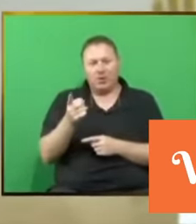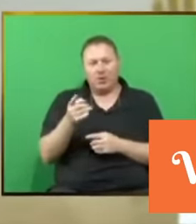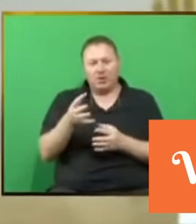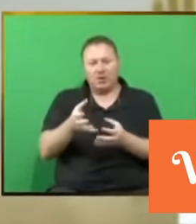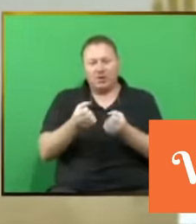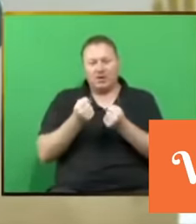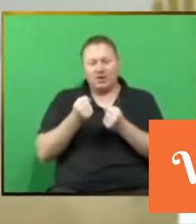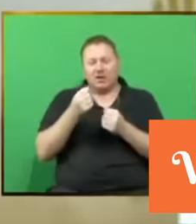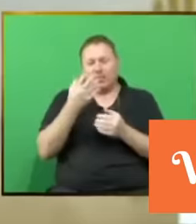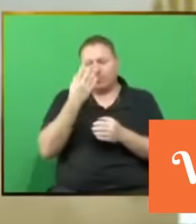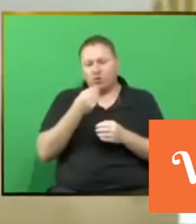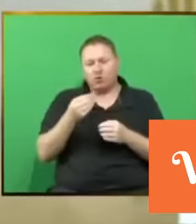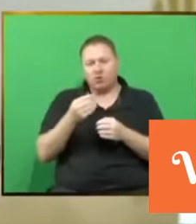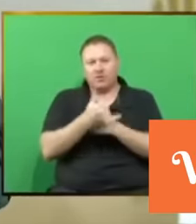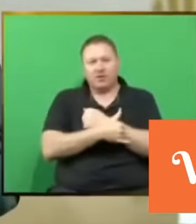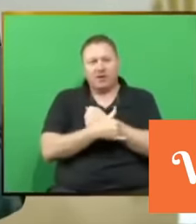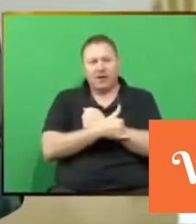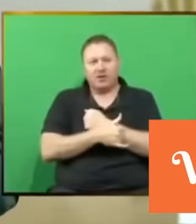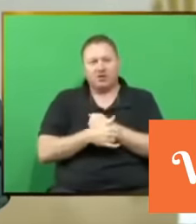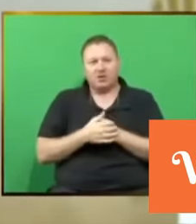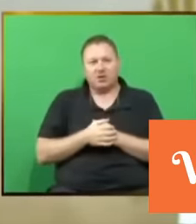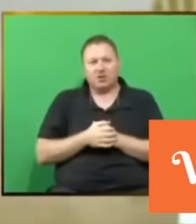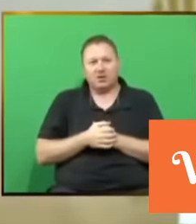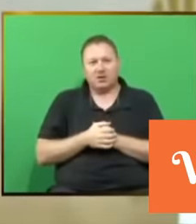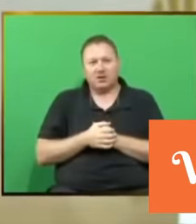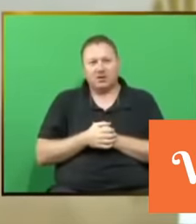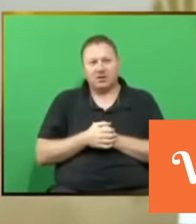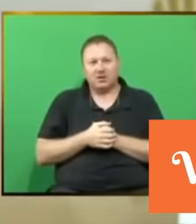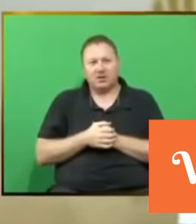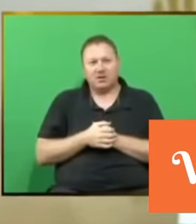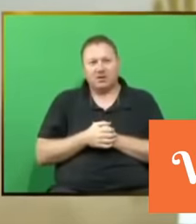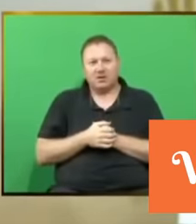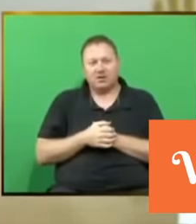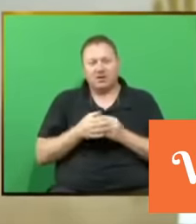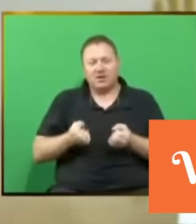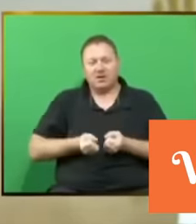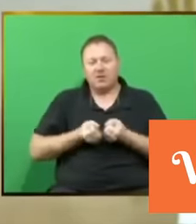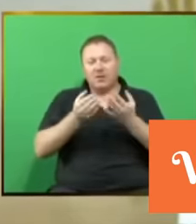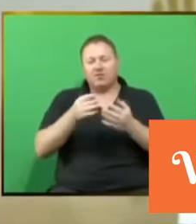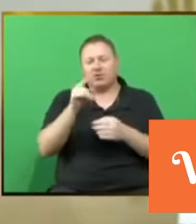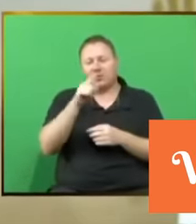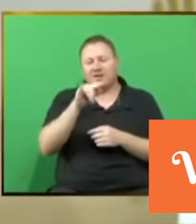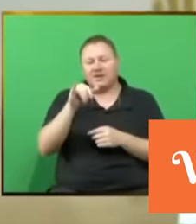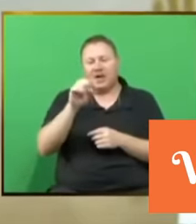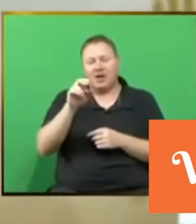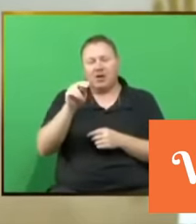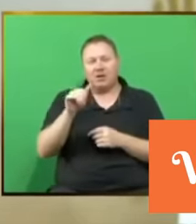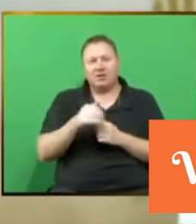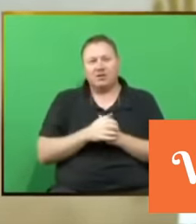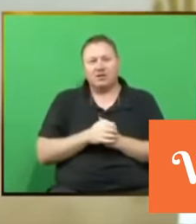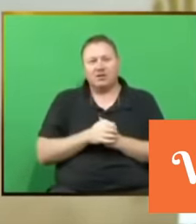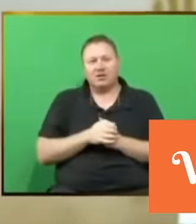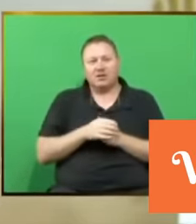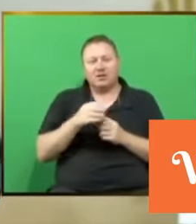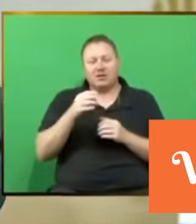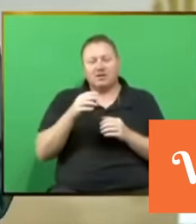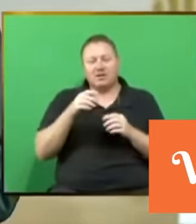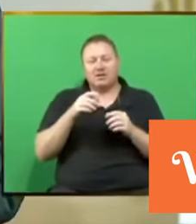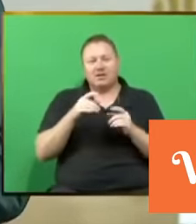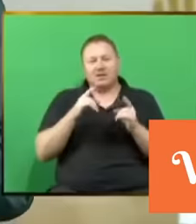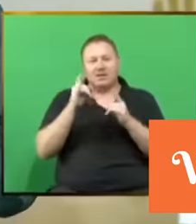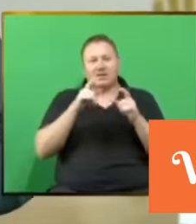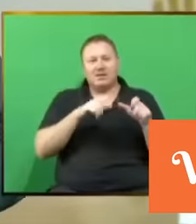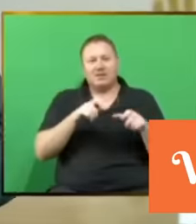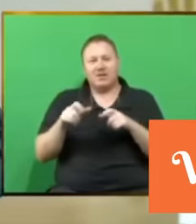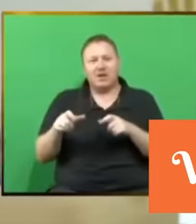beautiful country, city of Cape Town of ours, and hand it over to the Zionists, the city of Cape Town will be a